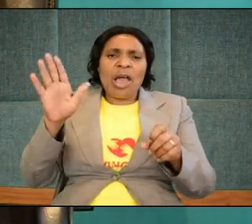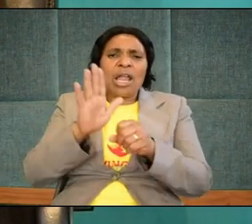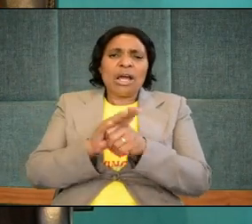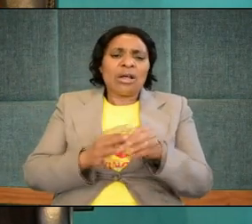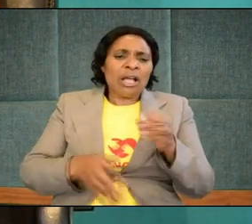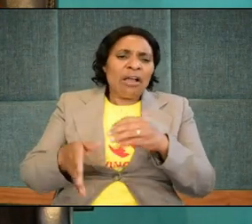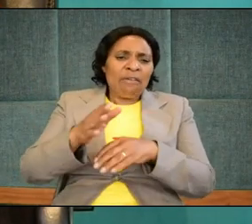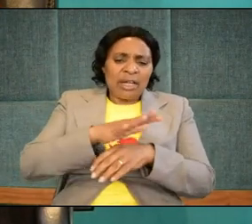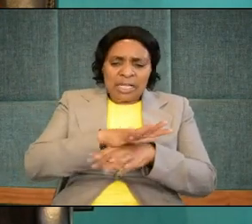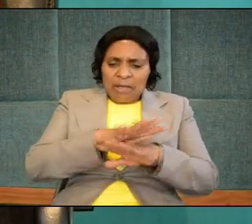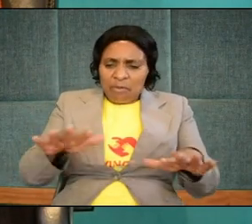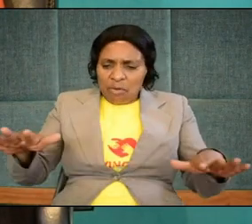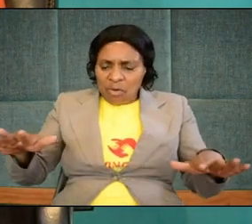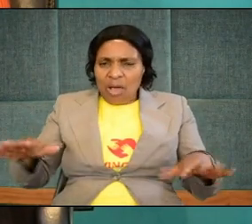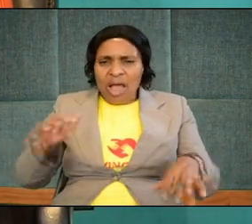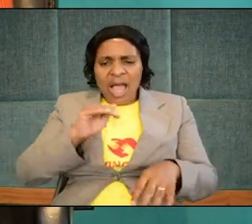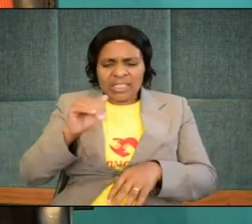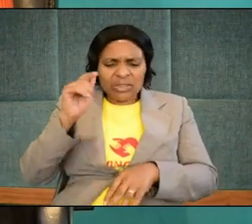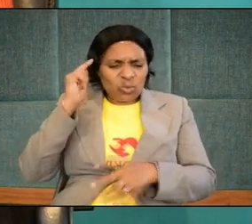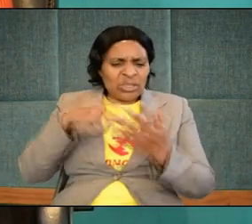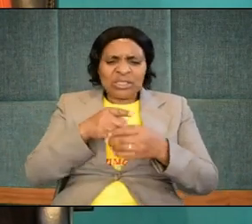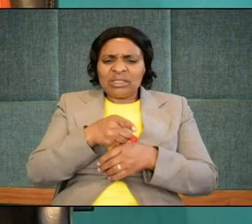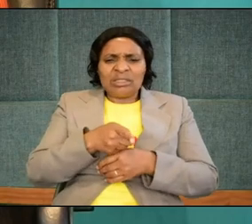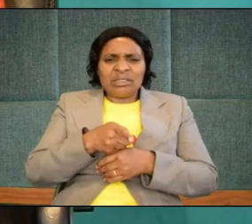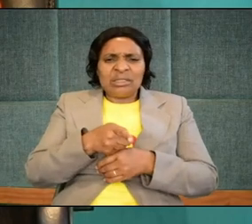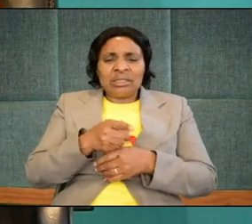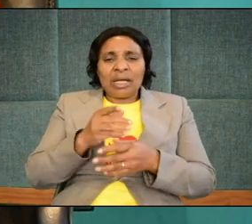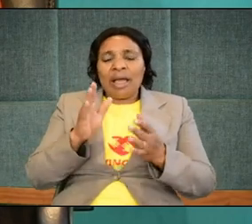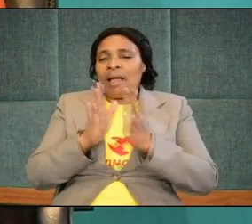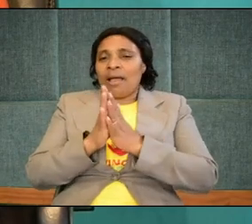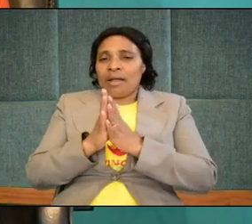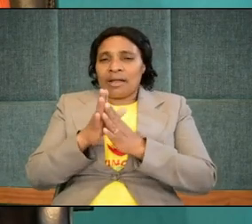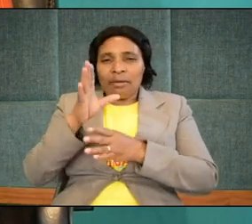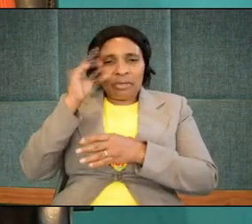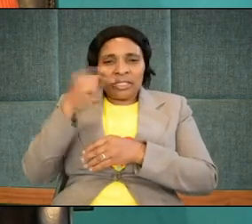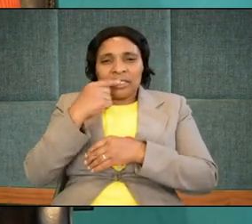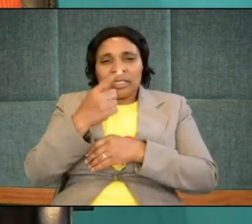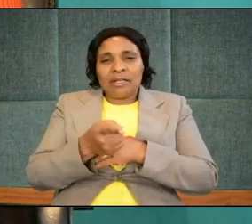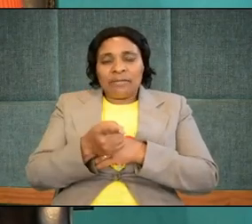started asking themselves, what is this? And